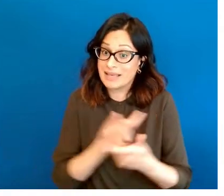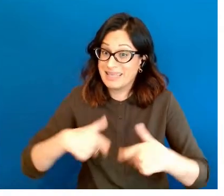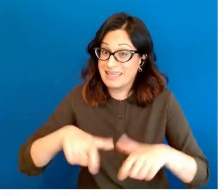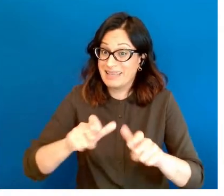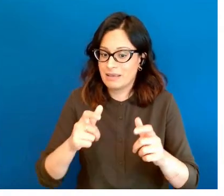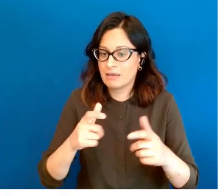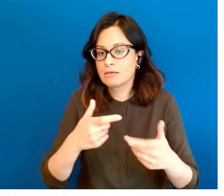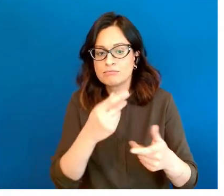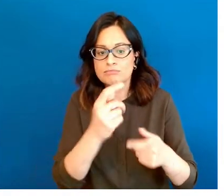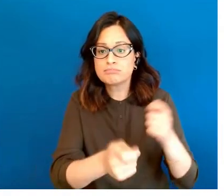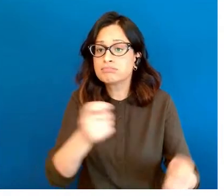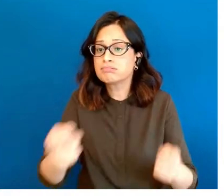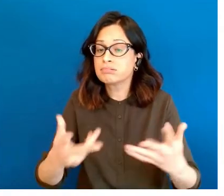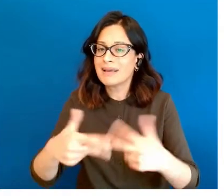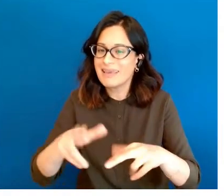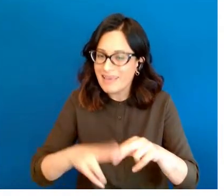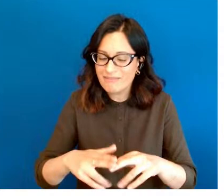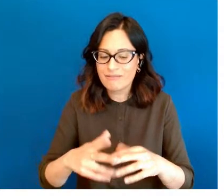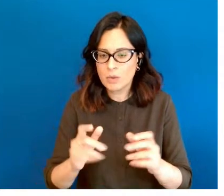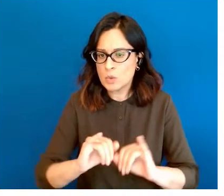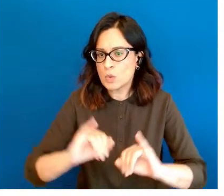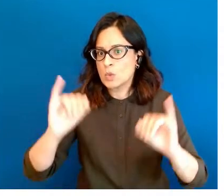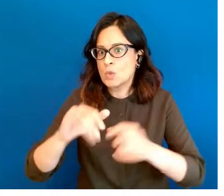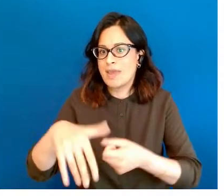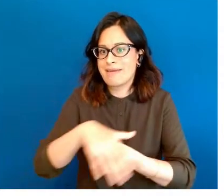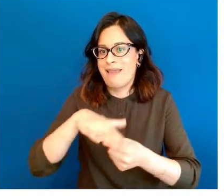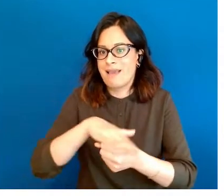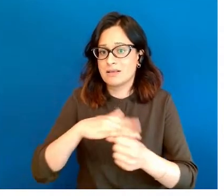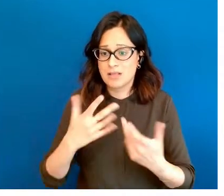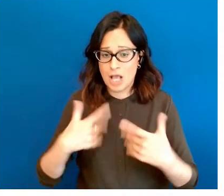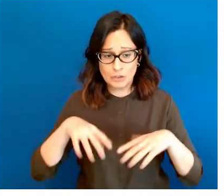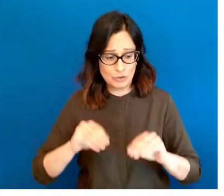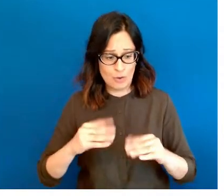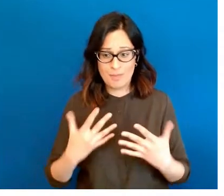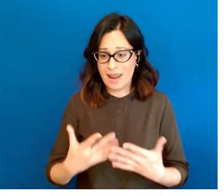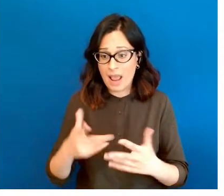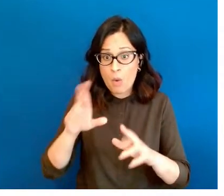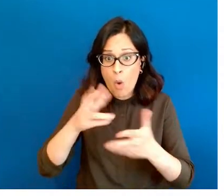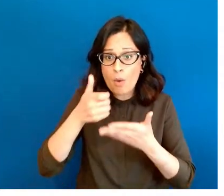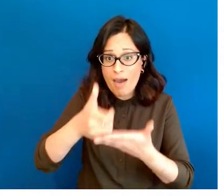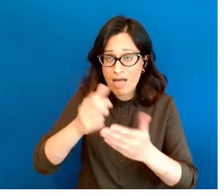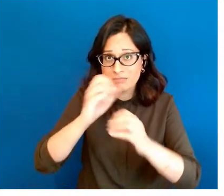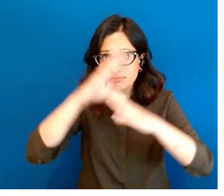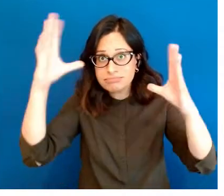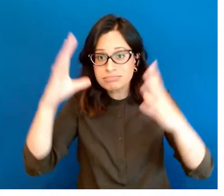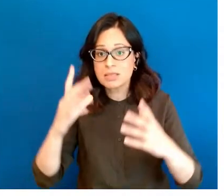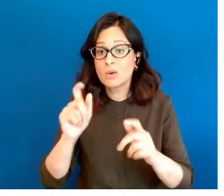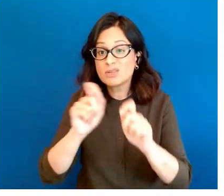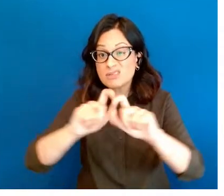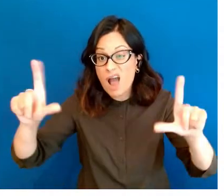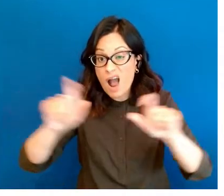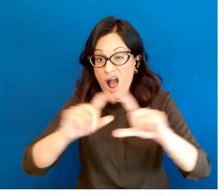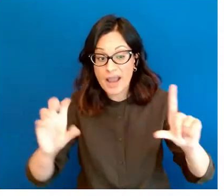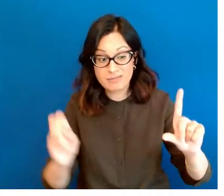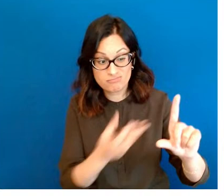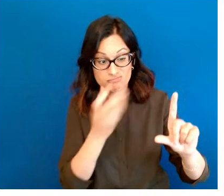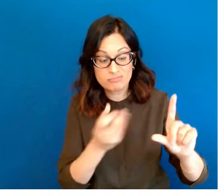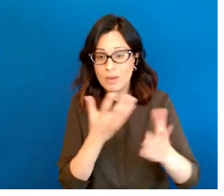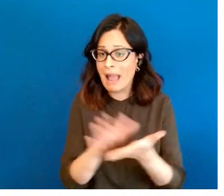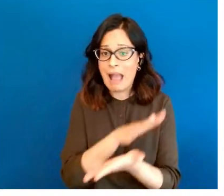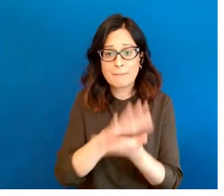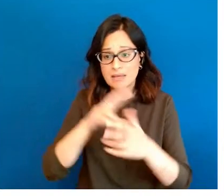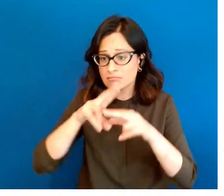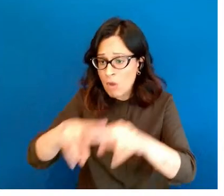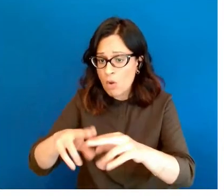supporting advice. So I'll stop there. I hope that's been helpful. As I say, please take the slides if those will be useful, and I'm happy to answer